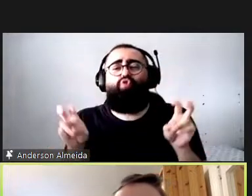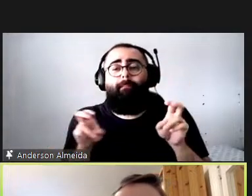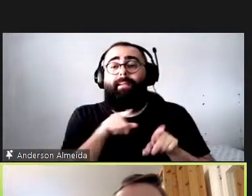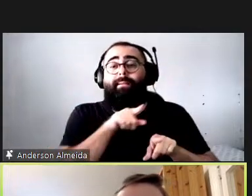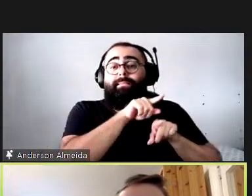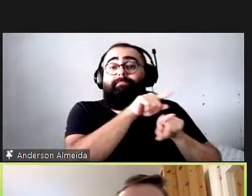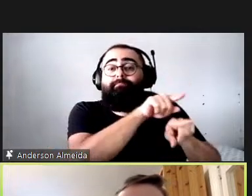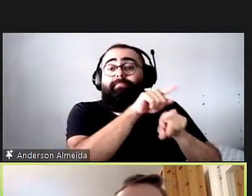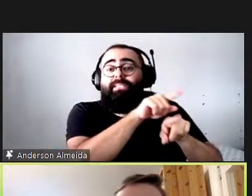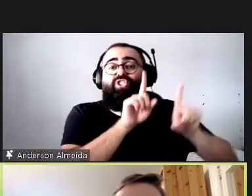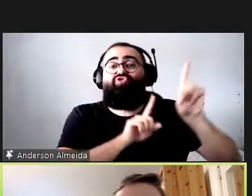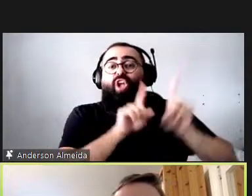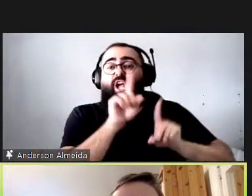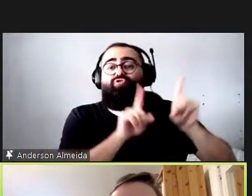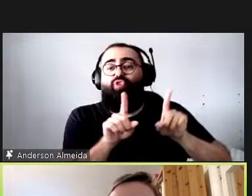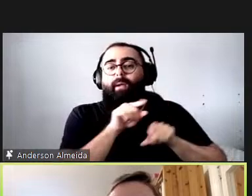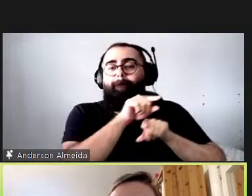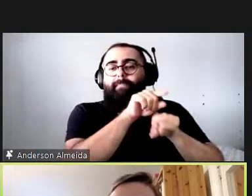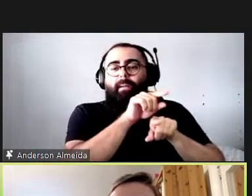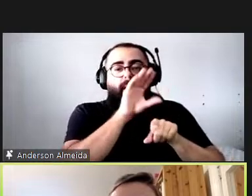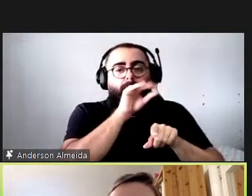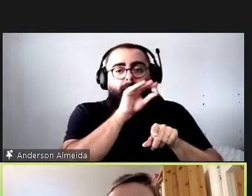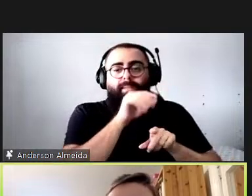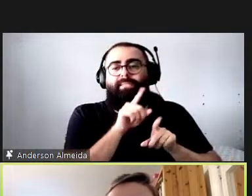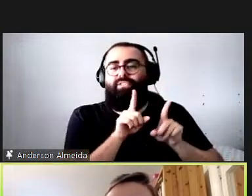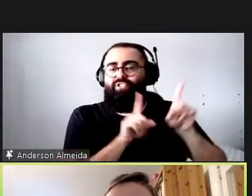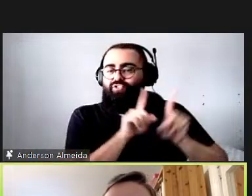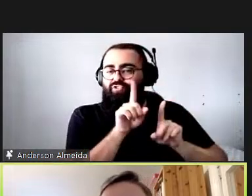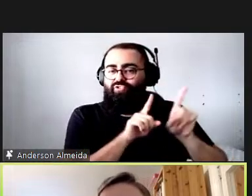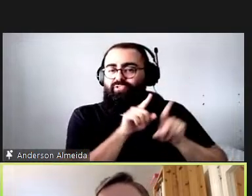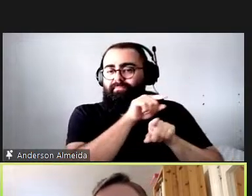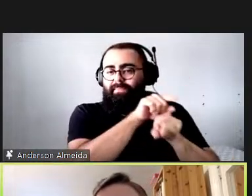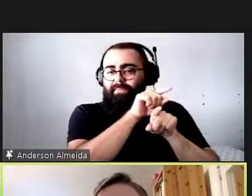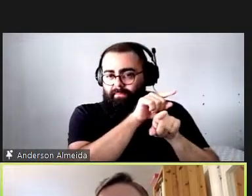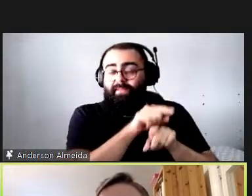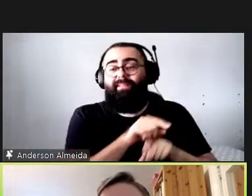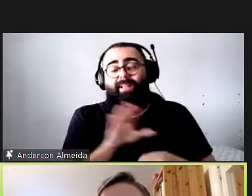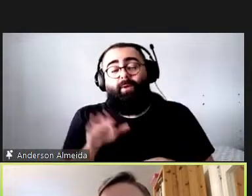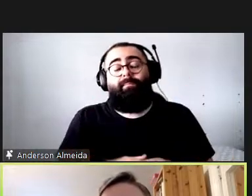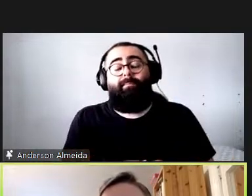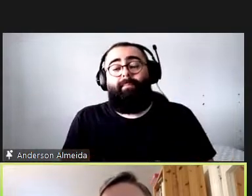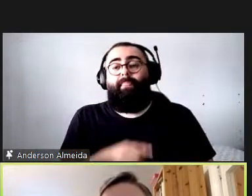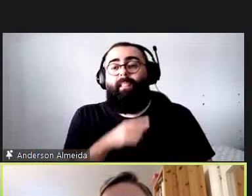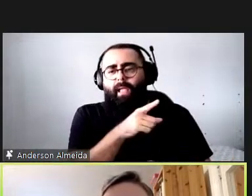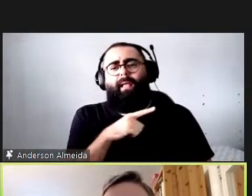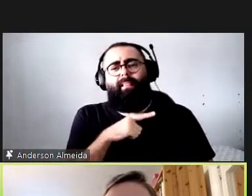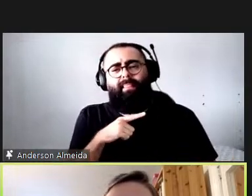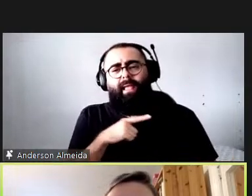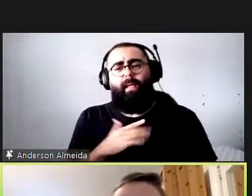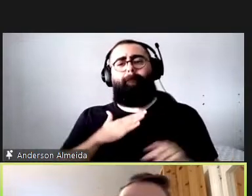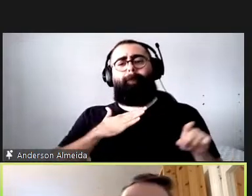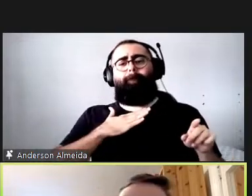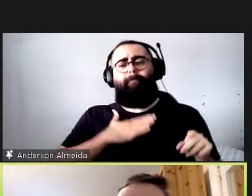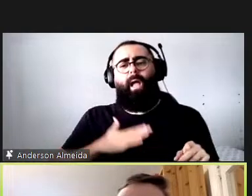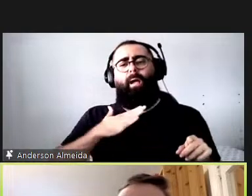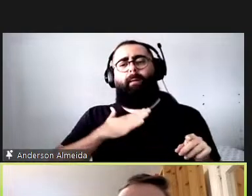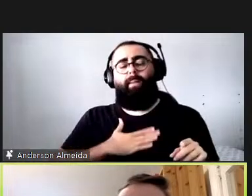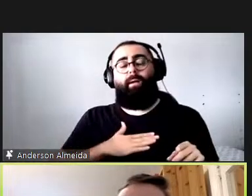suggesting that co-speech gestures occurred primarily during pauses, not during continuous